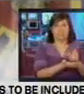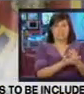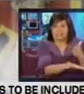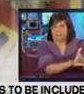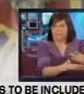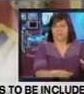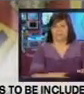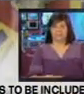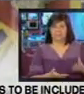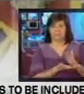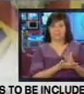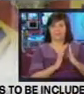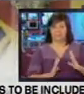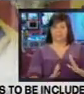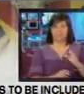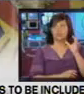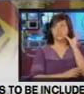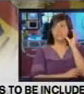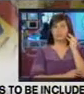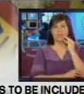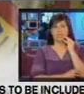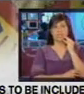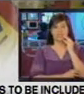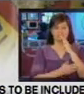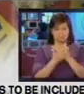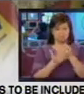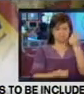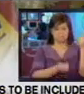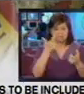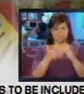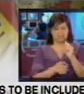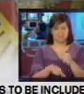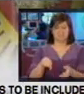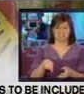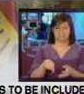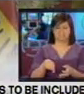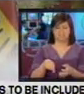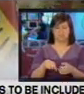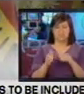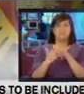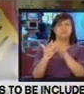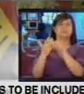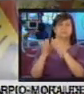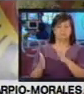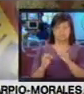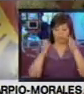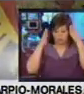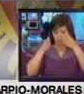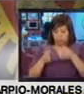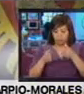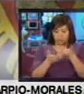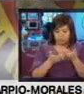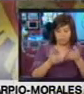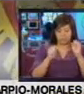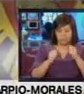But you're going to see Conchita Morales throw out some cases because she says this cannot be prosecuted. And when she focuses on the things